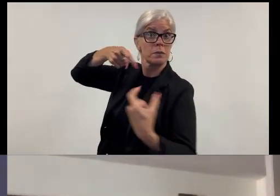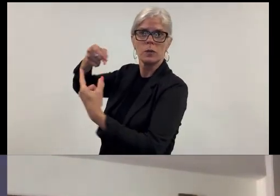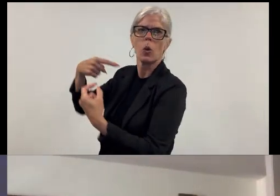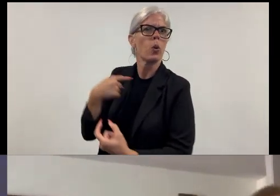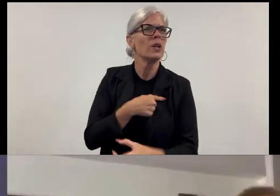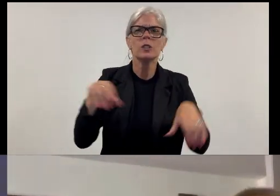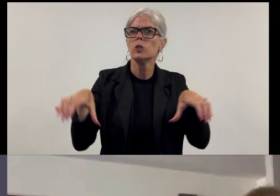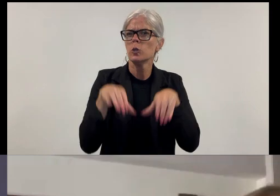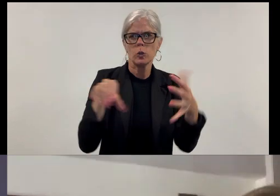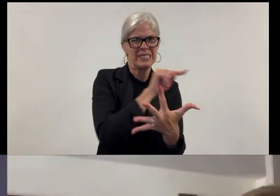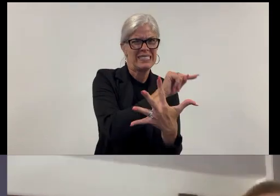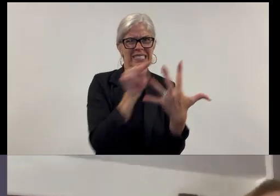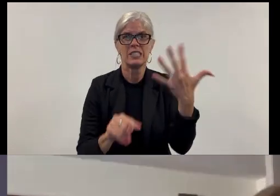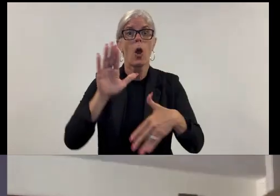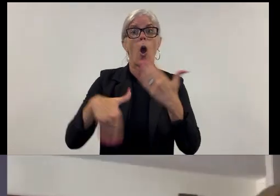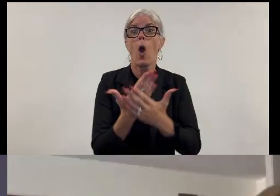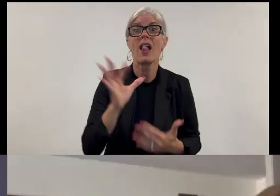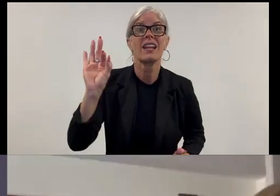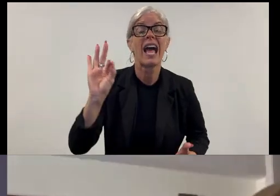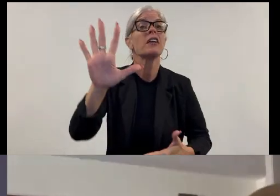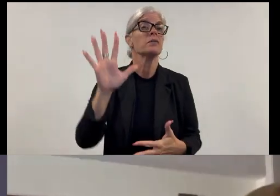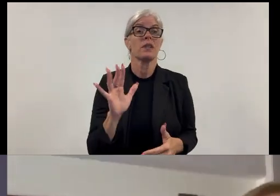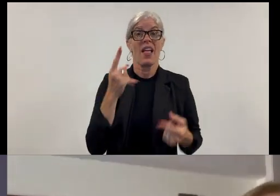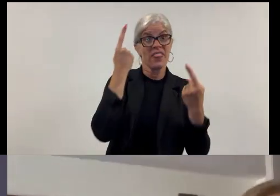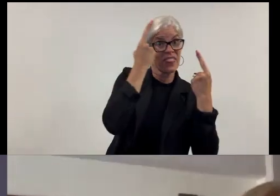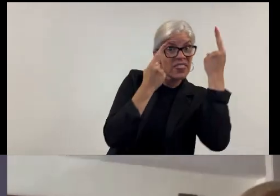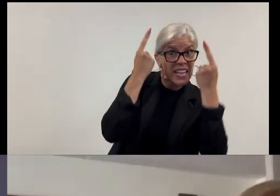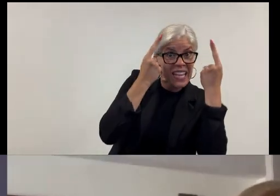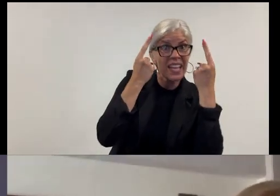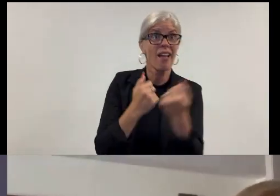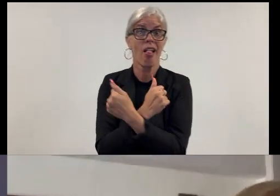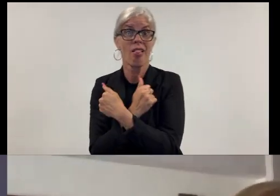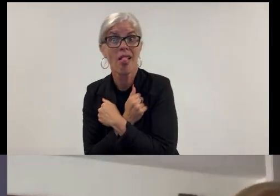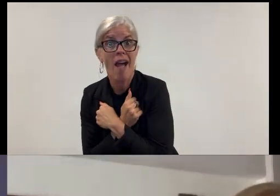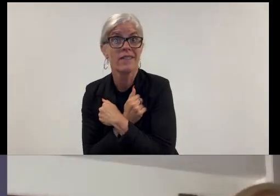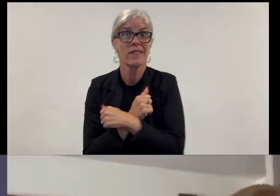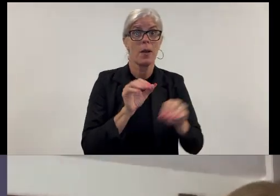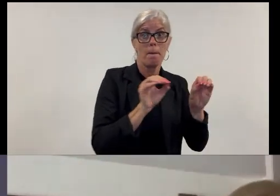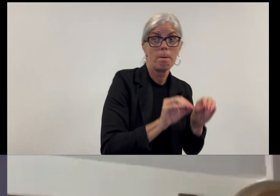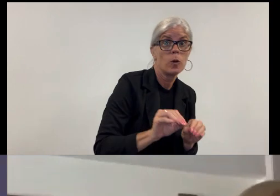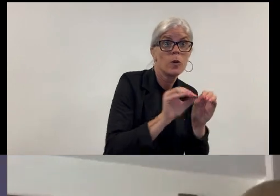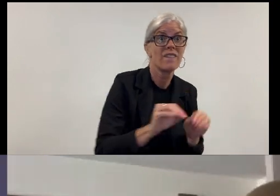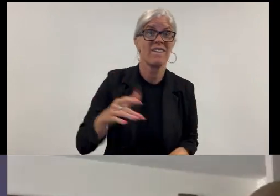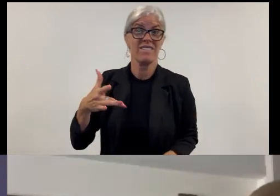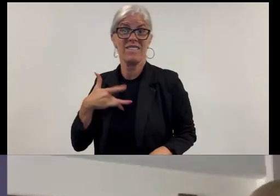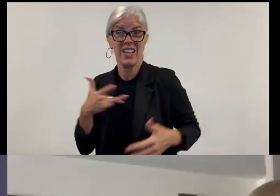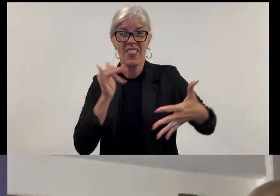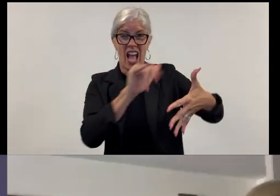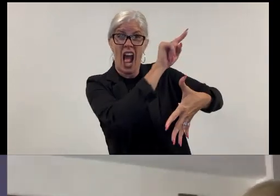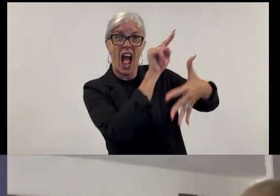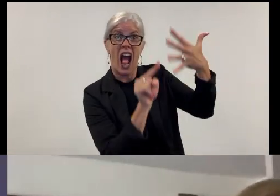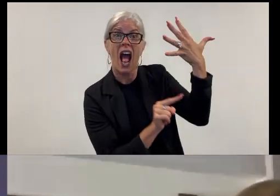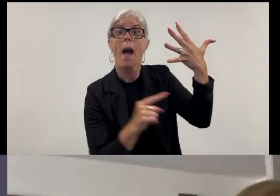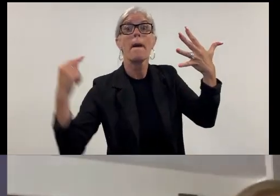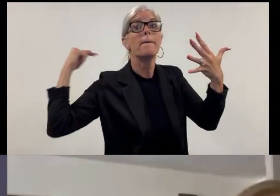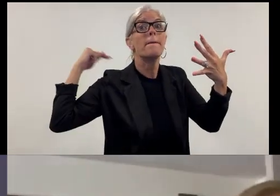biochemical structures that are neurotransmitters, classes of neurotransmitters. We do everything with those. 9, we think, we love,